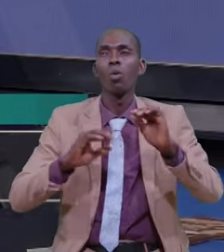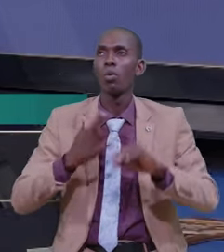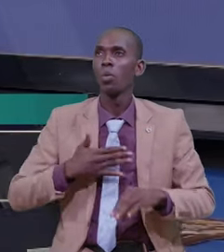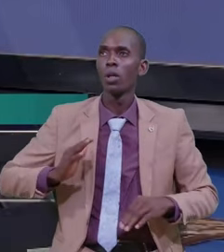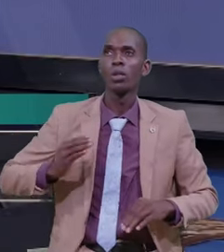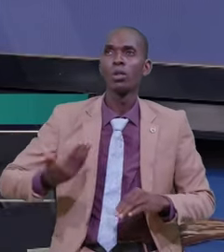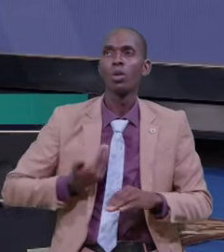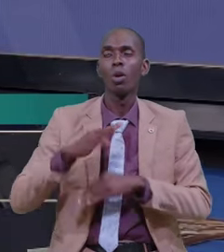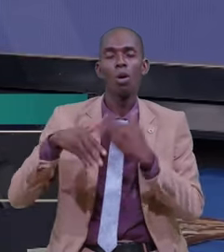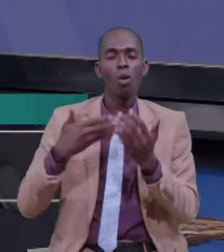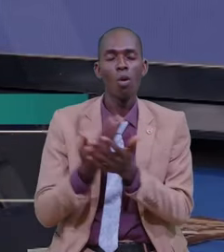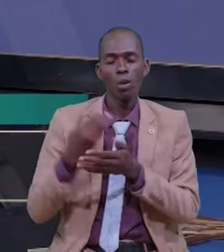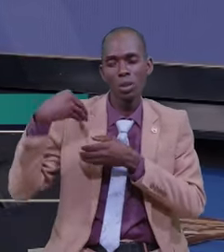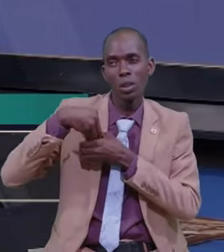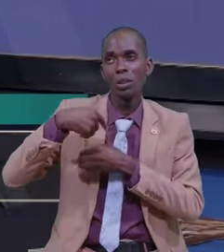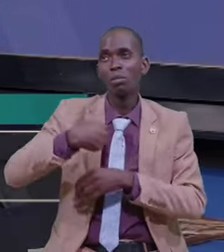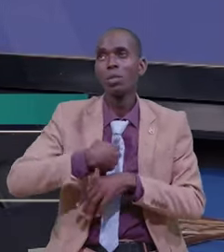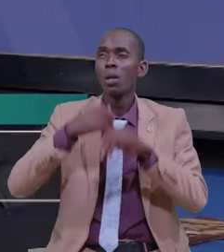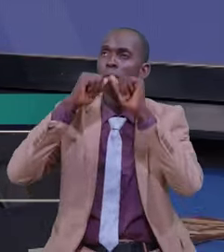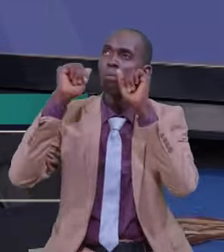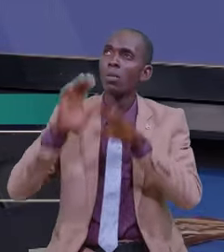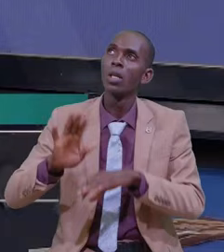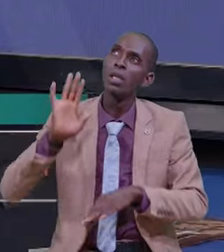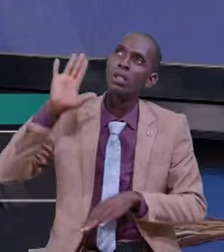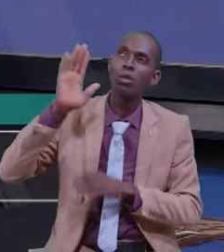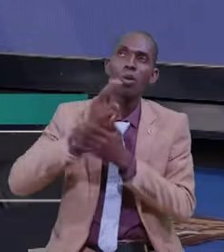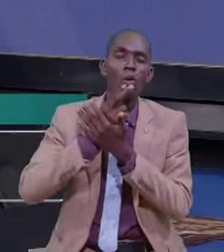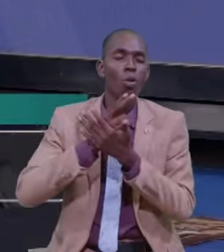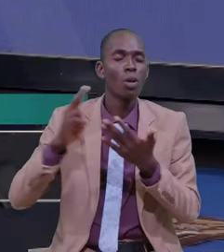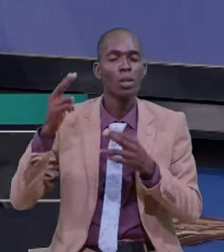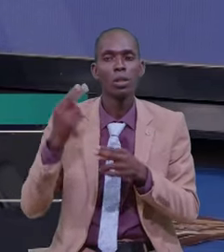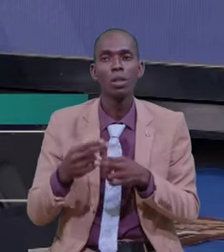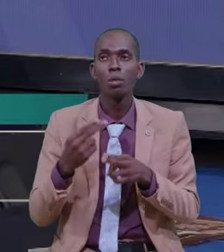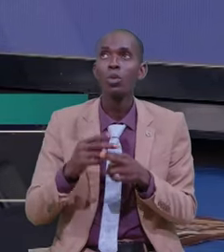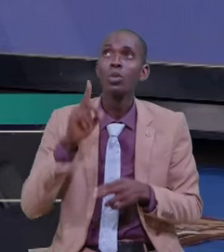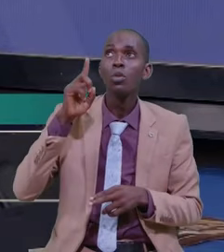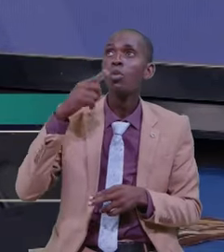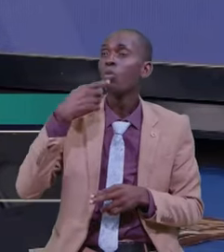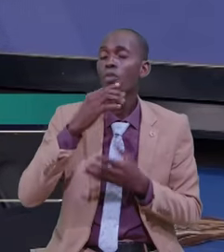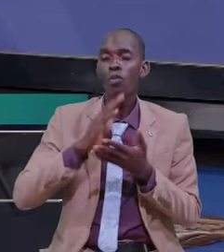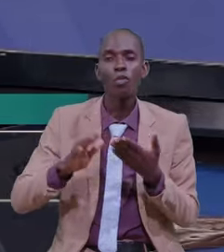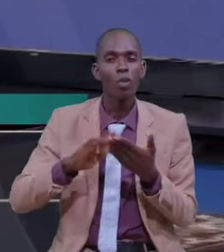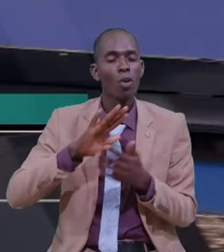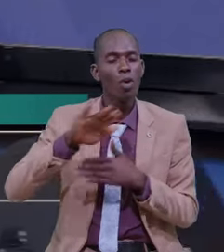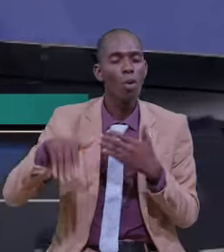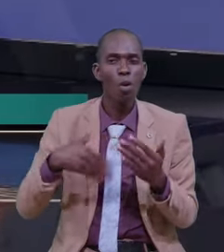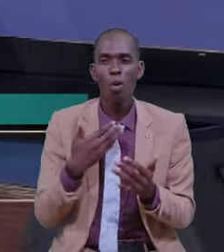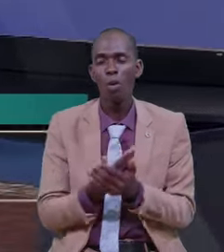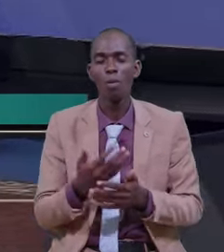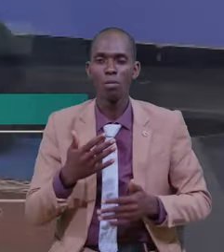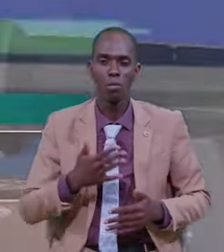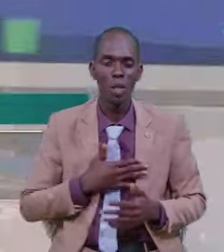is within me, bless his holy name, who forgiveth all thine iniquities,